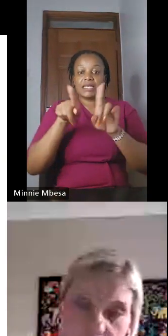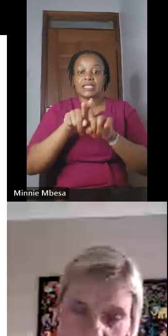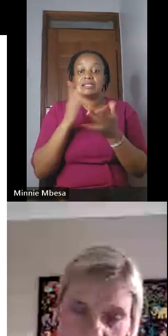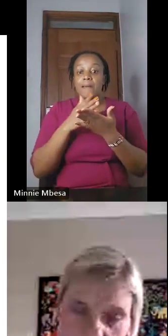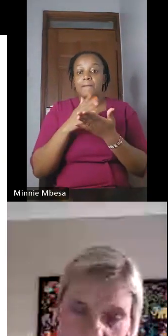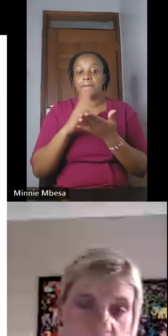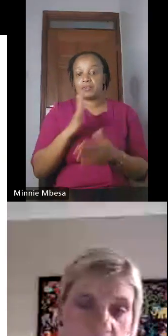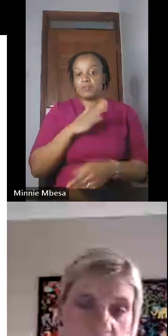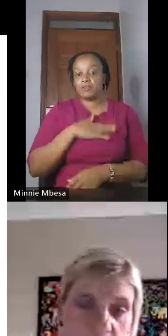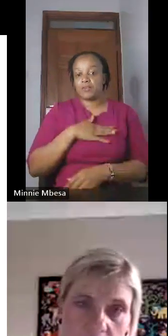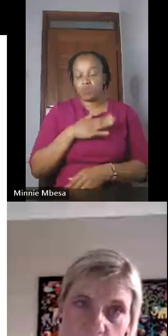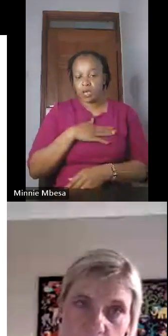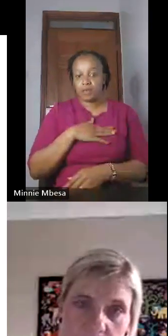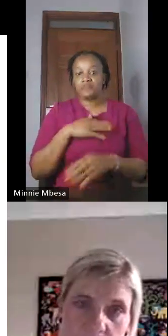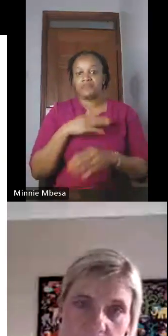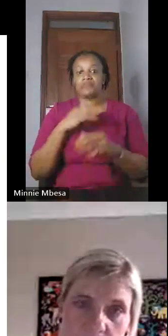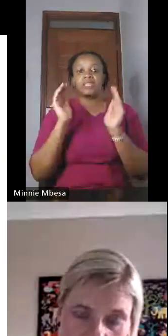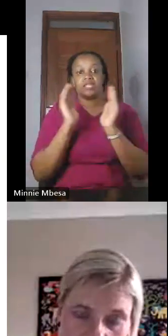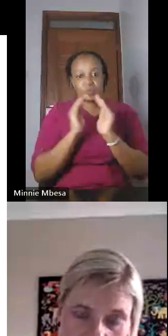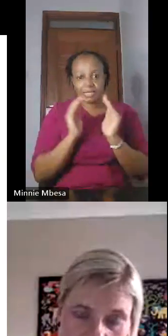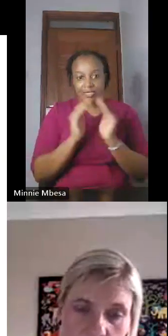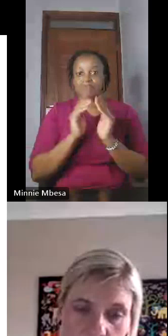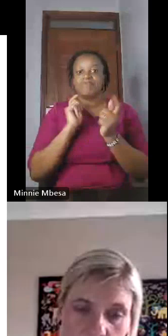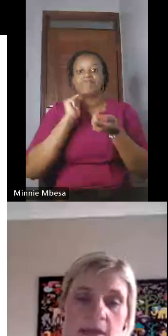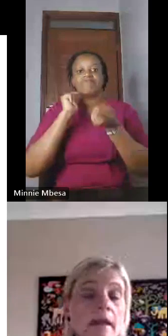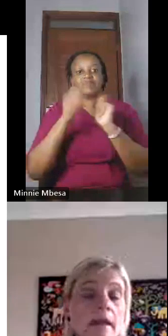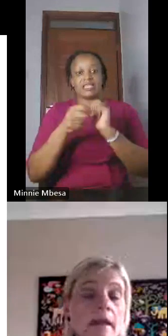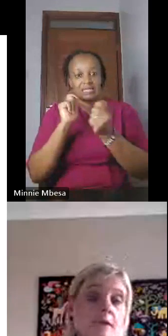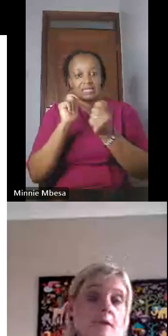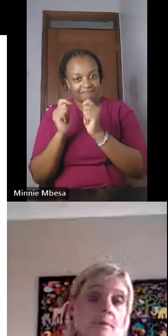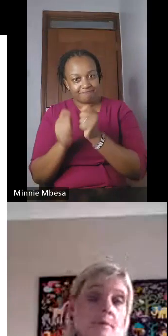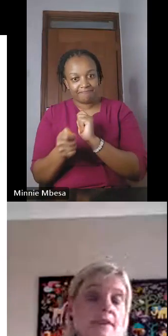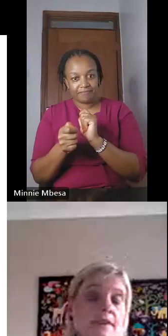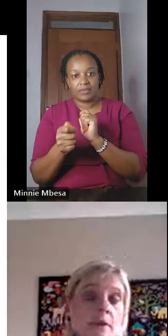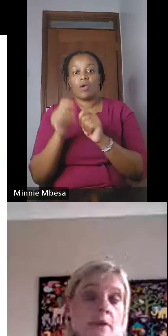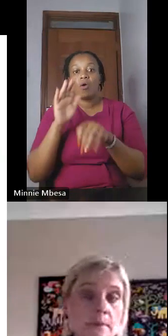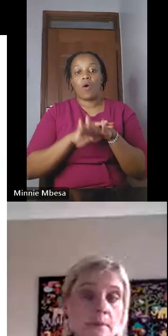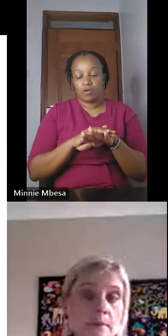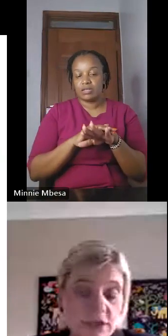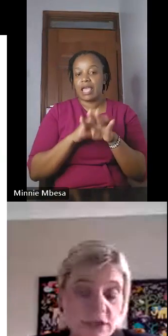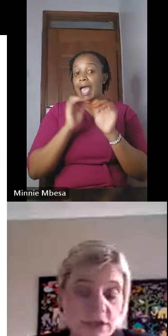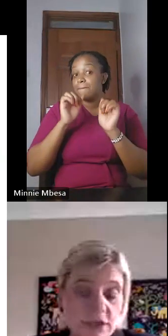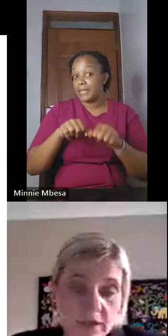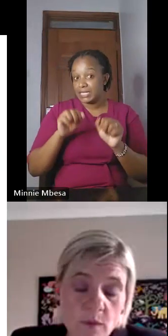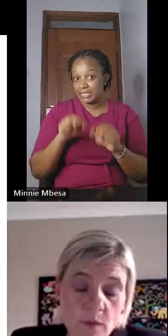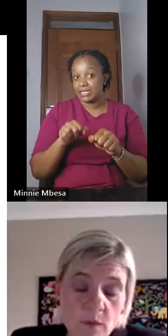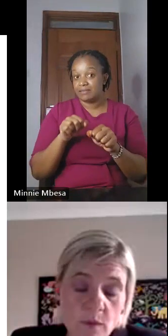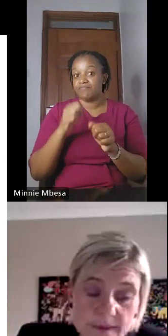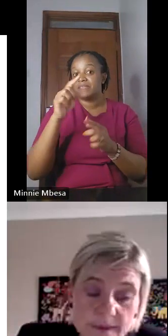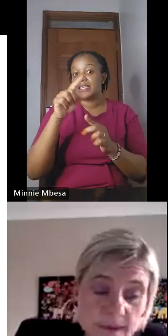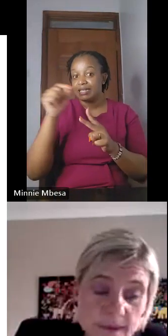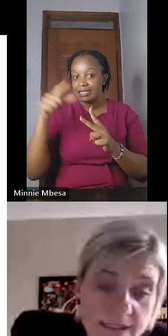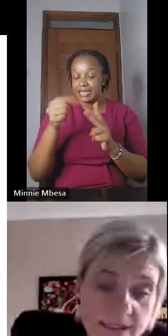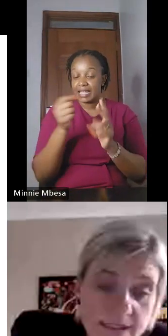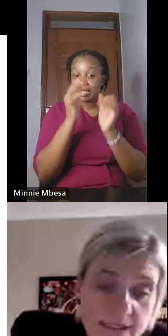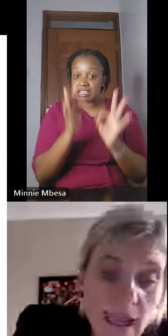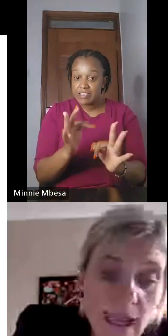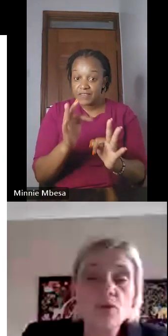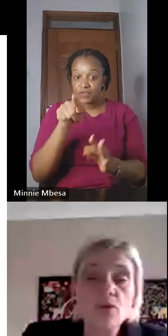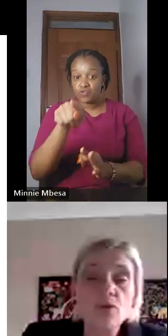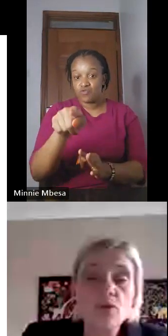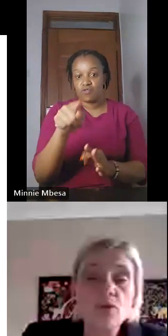access adjustments to our eligibility criteria. If you were somebody that was not living with a